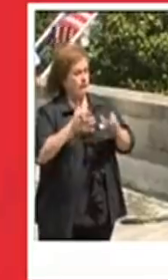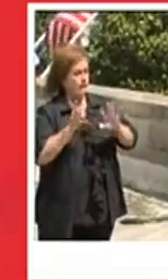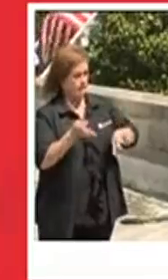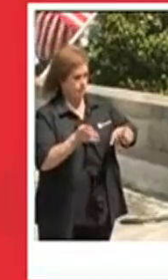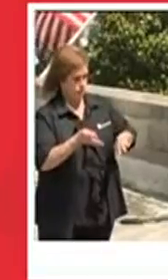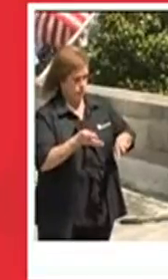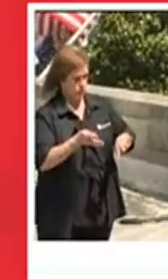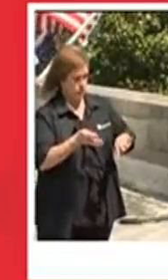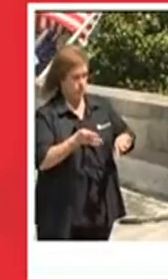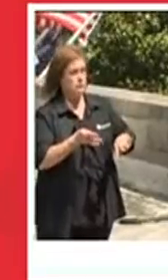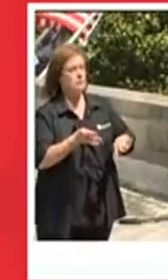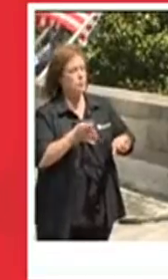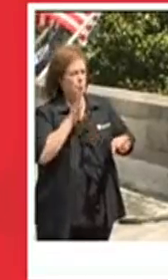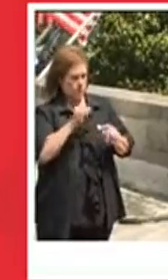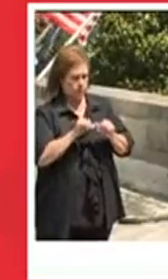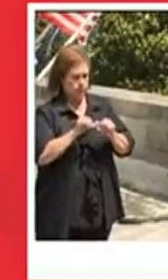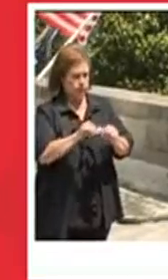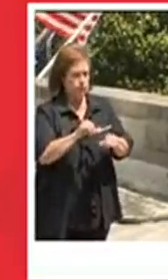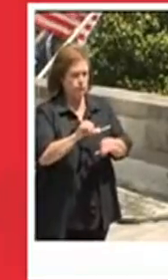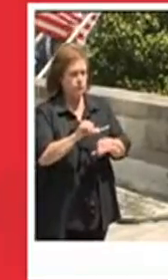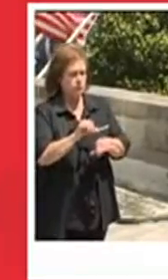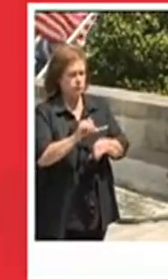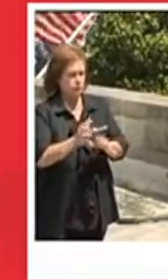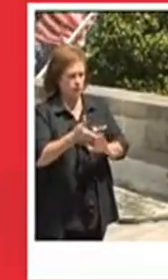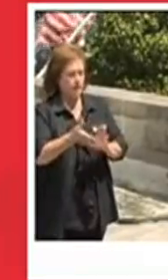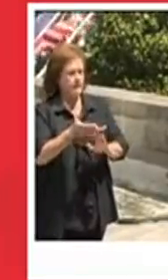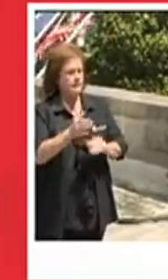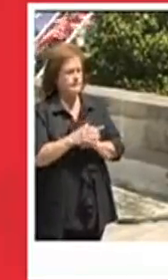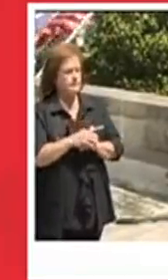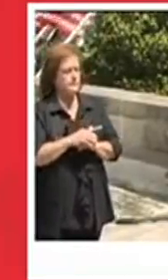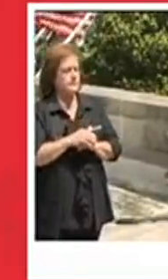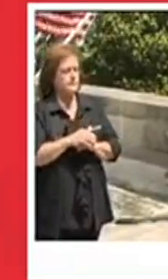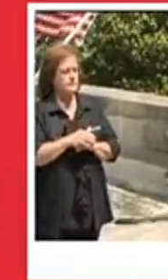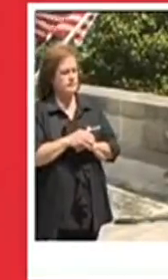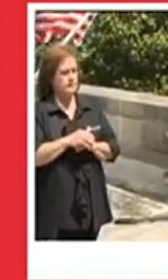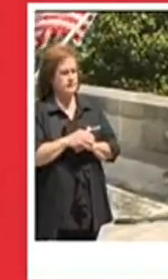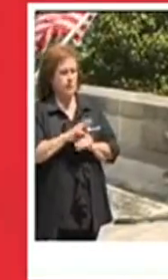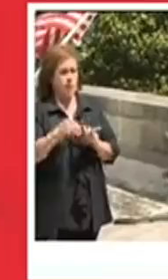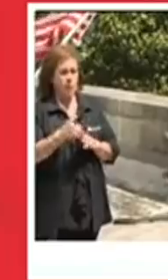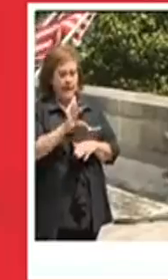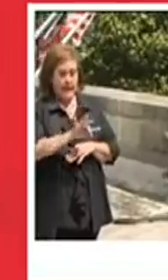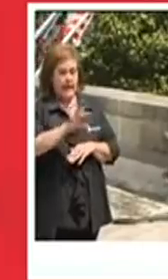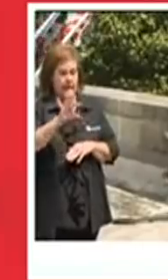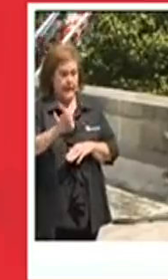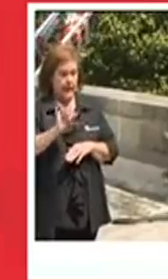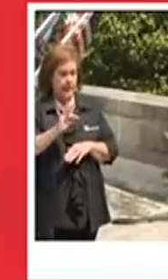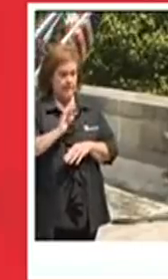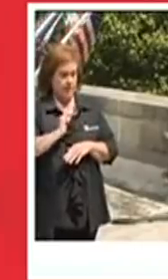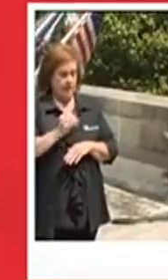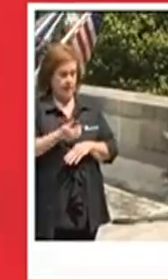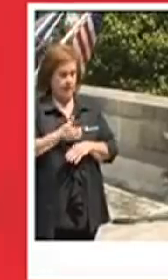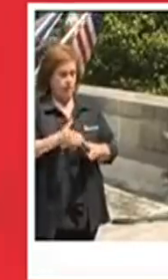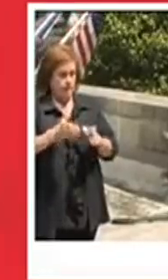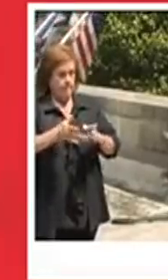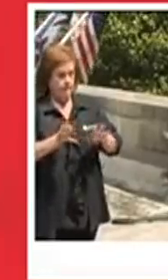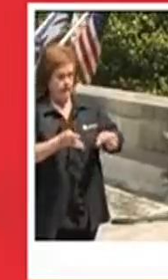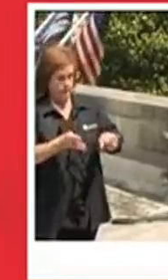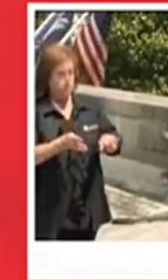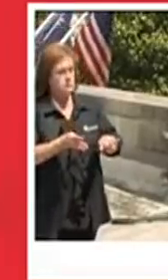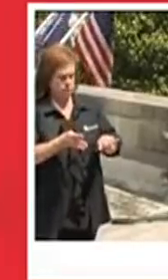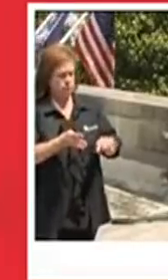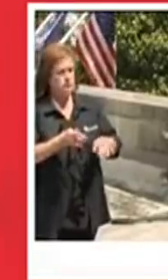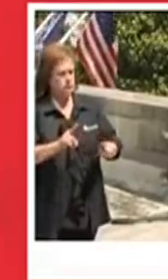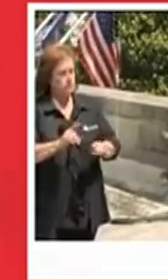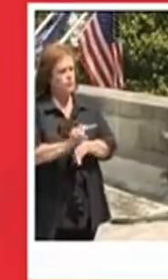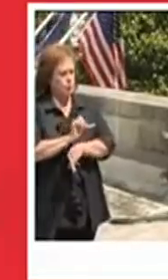staffed throughout the event. All 99 of our drainage pumps are operational and available to respond to what